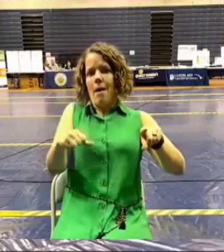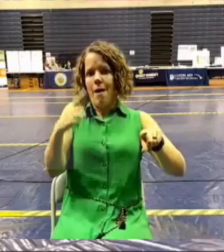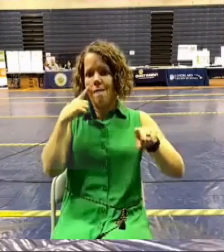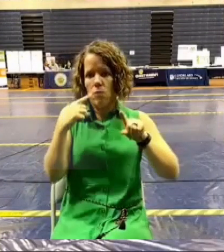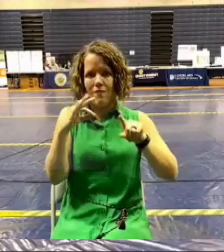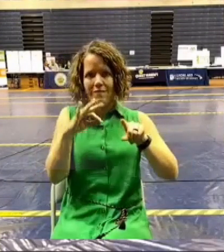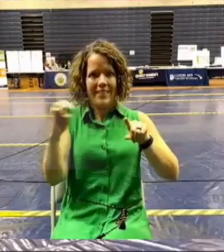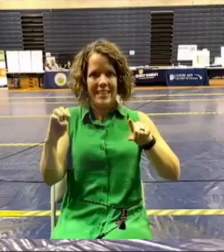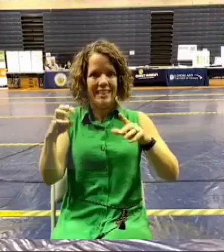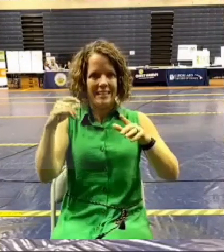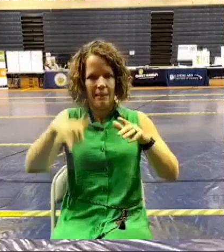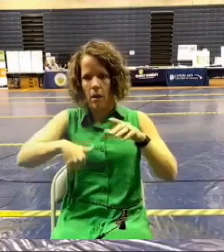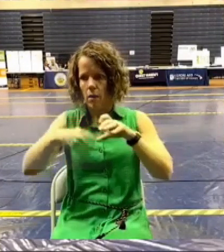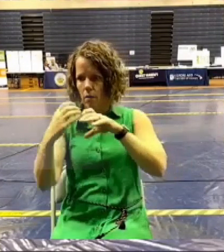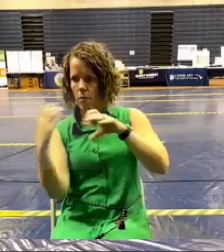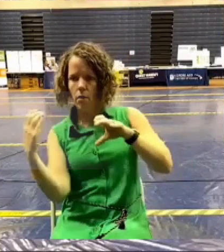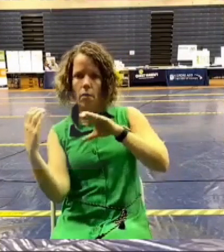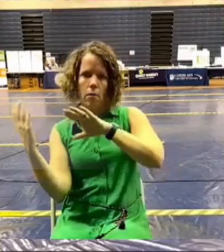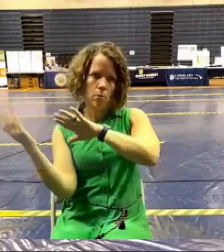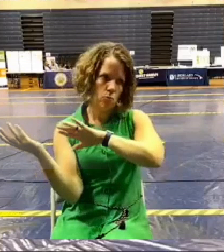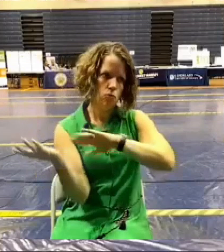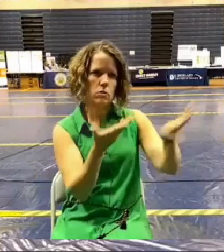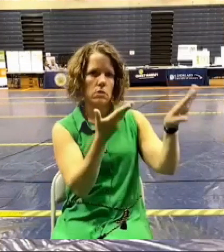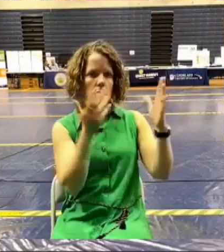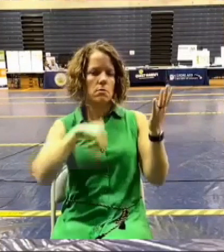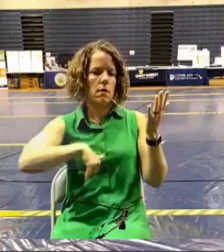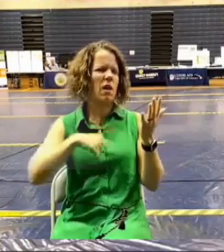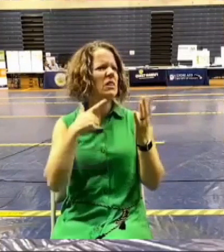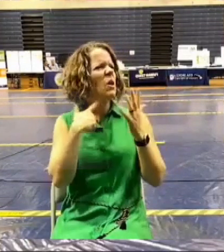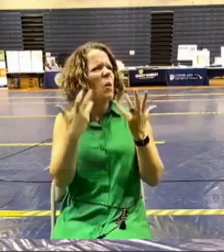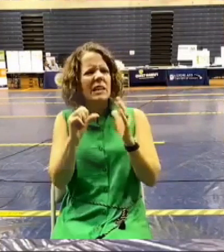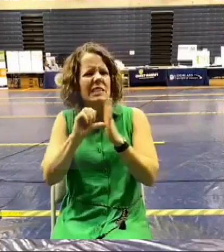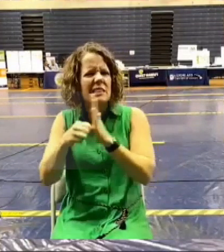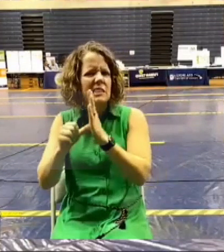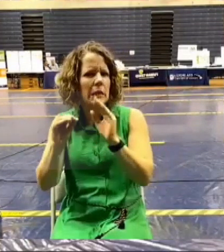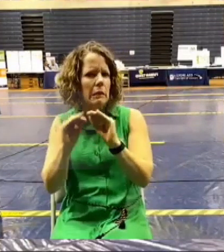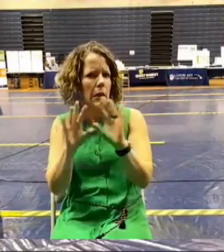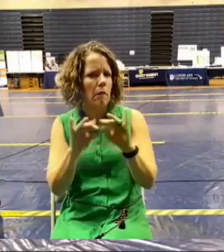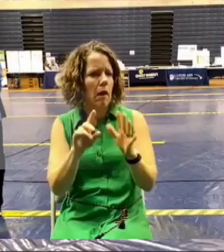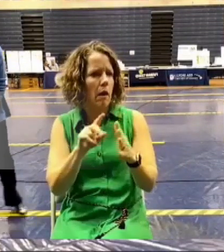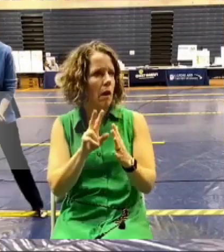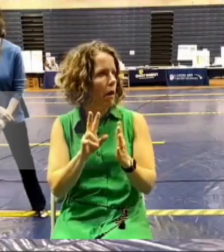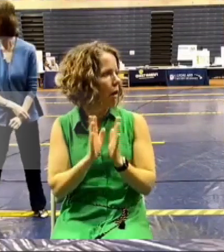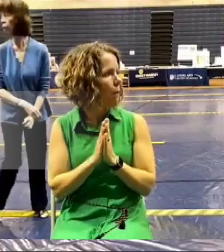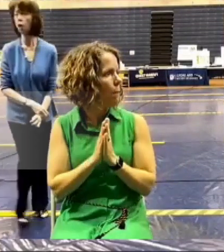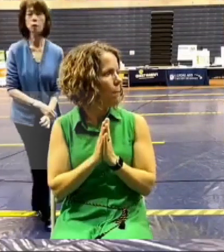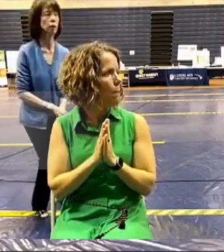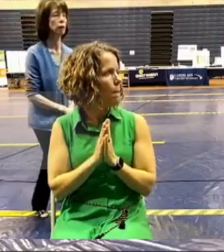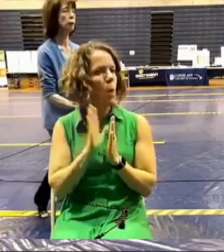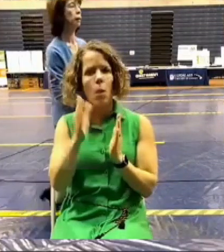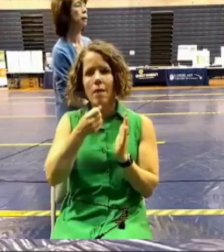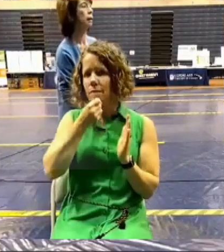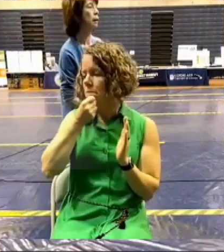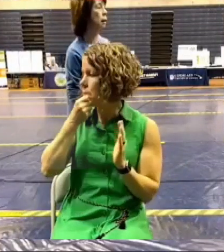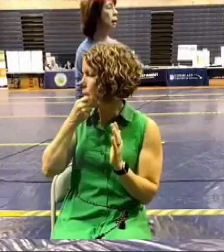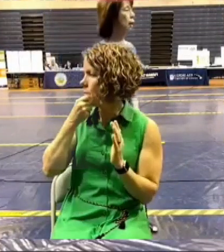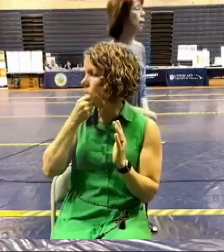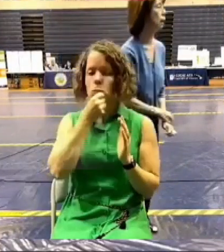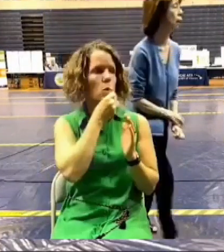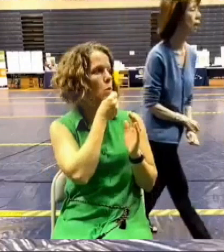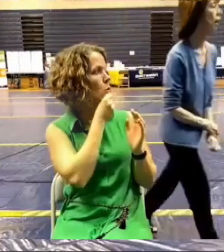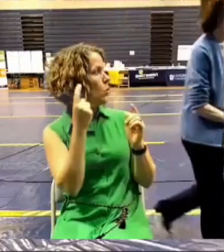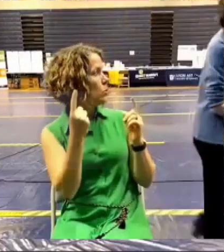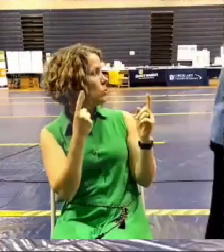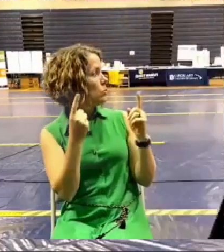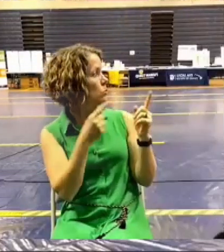wanted to clarify those two things before I ask Mahina to take over. I guess we're gonna run two mics. We might have some help from